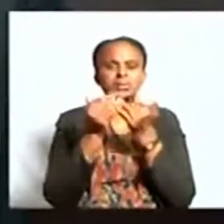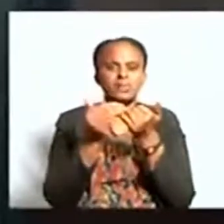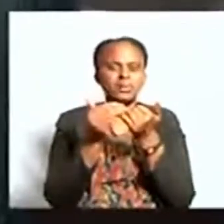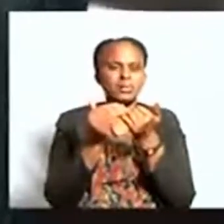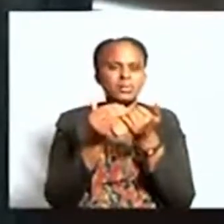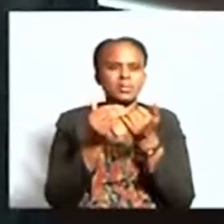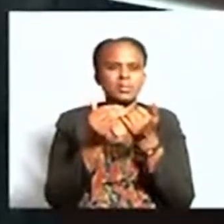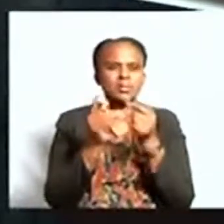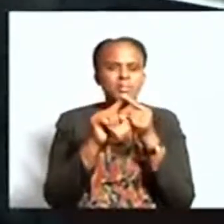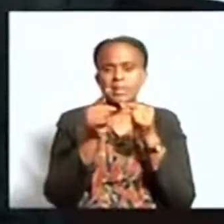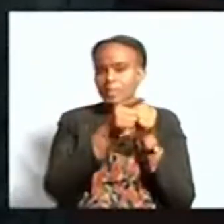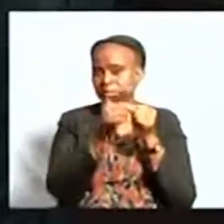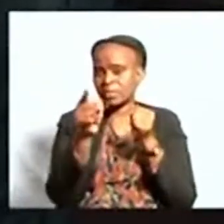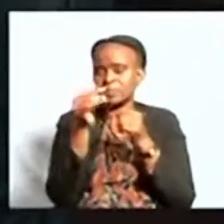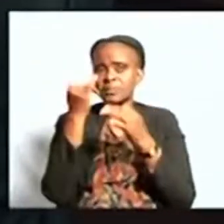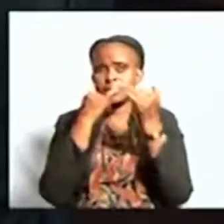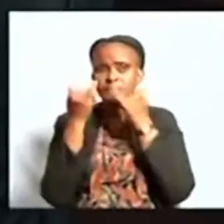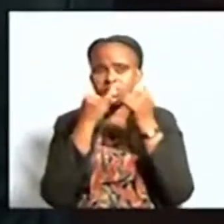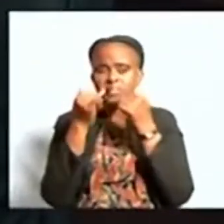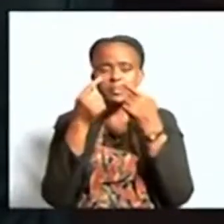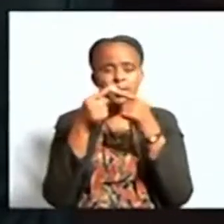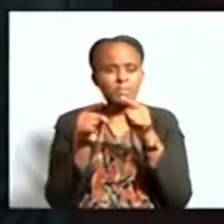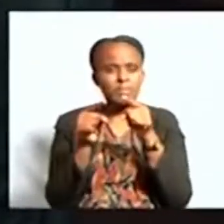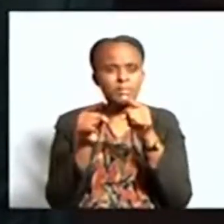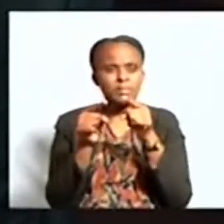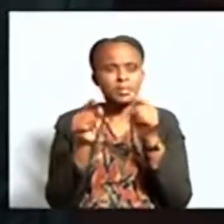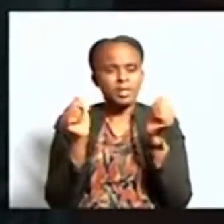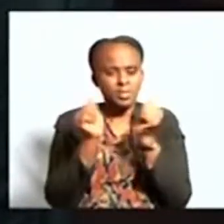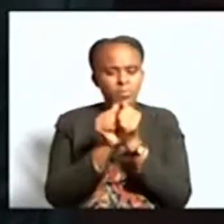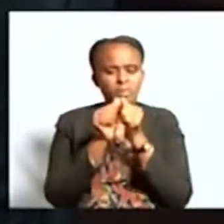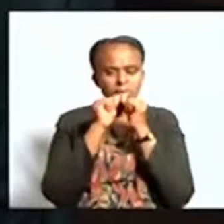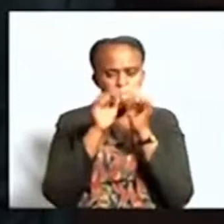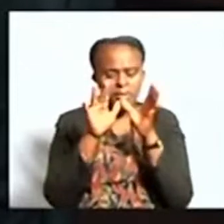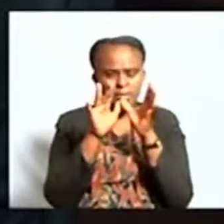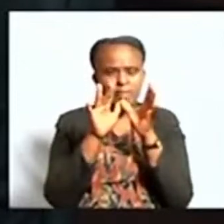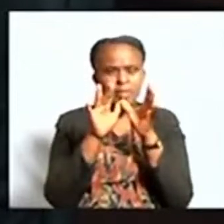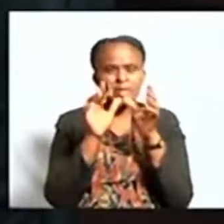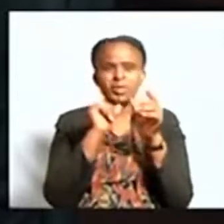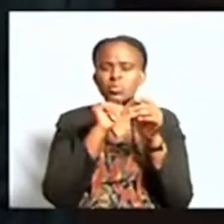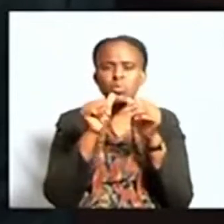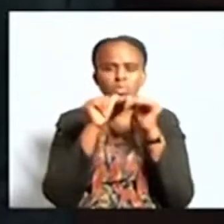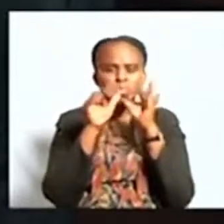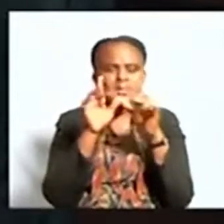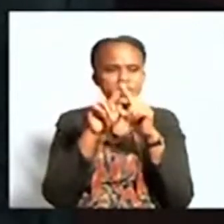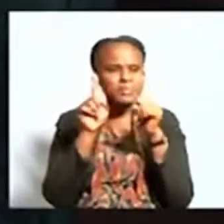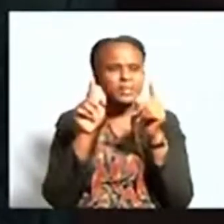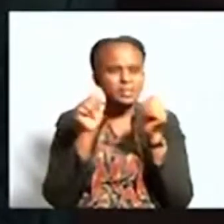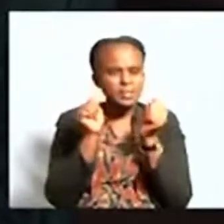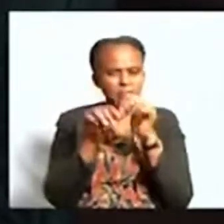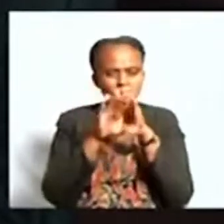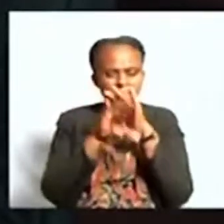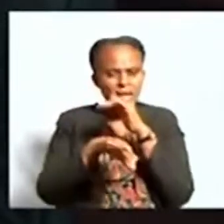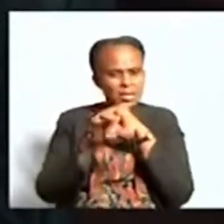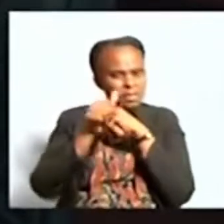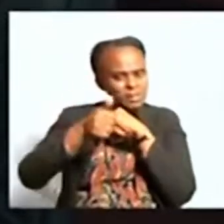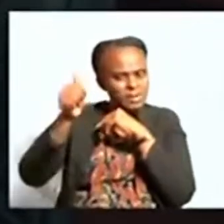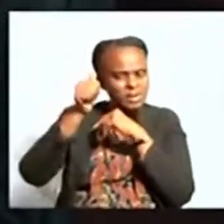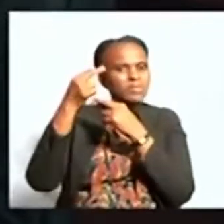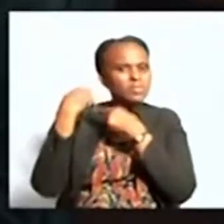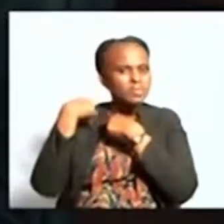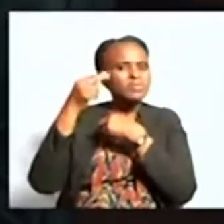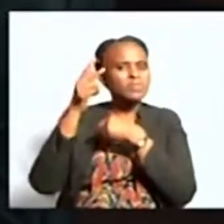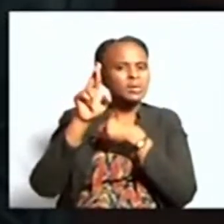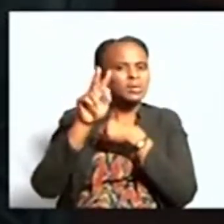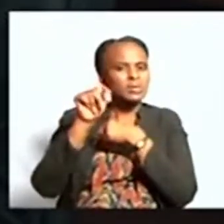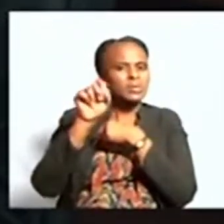But these mistakes were happening with the blessings, of course, not necessarily blessings, but under the umbrella of RATS.